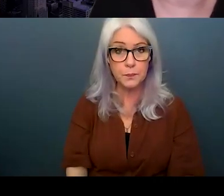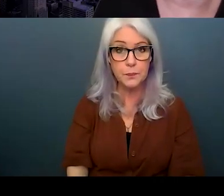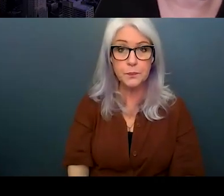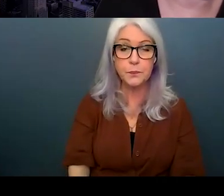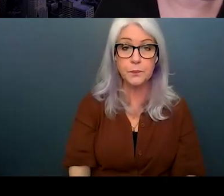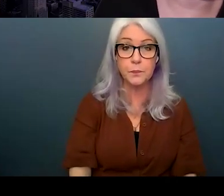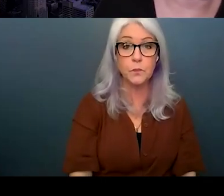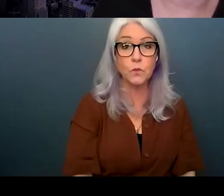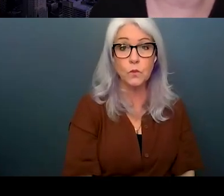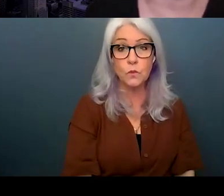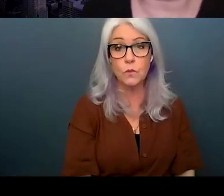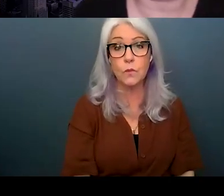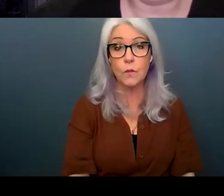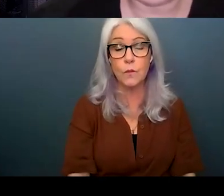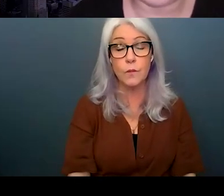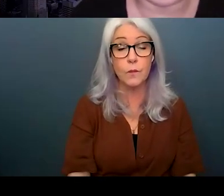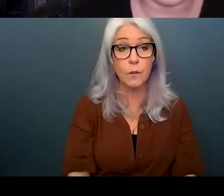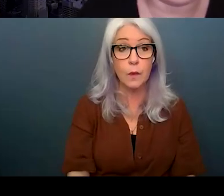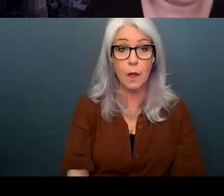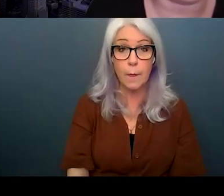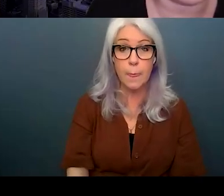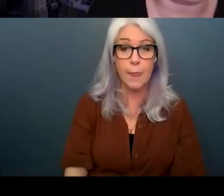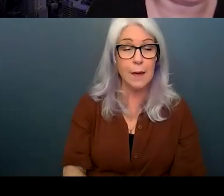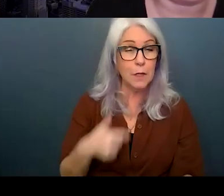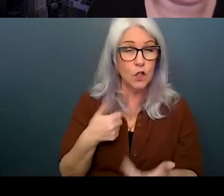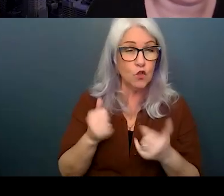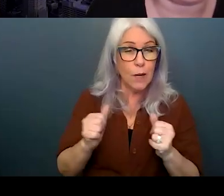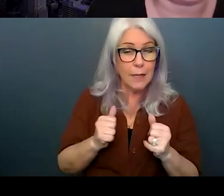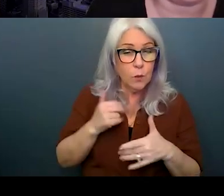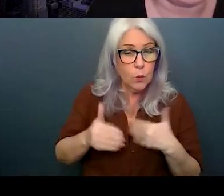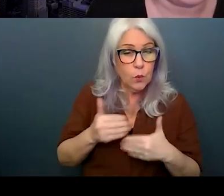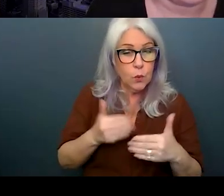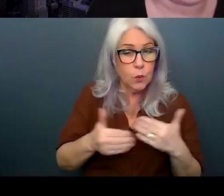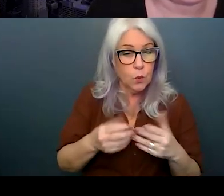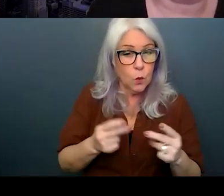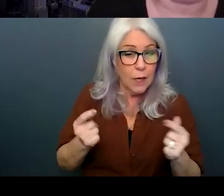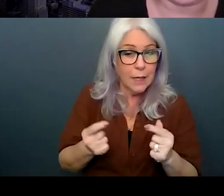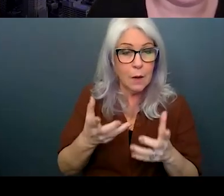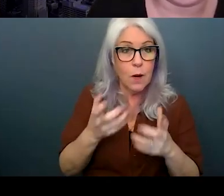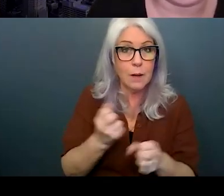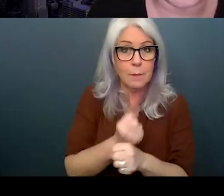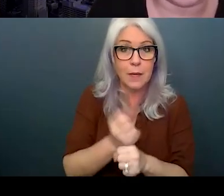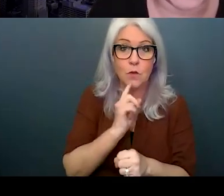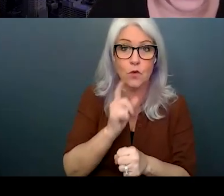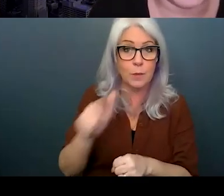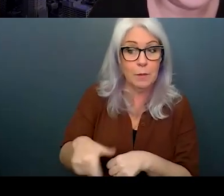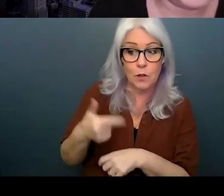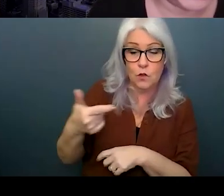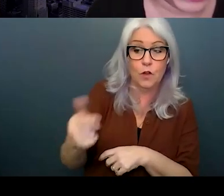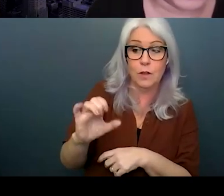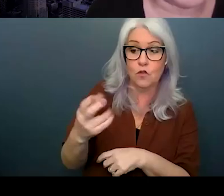So I'm going to move a bit quickly here because I want to make sure to turn this back over to Chandra